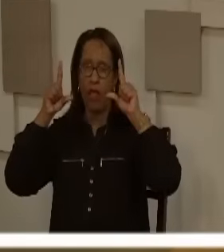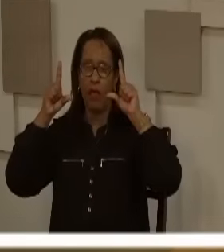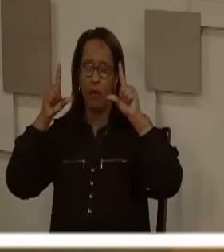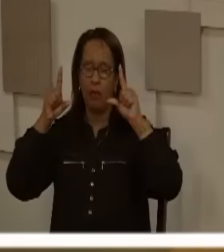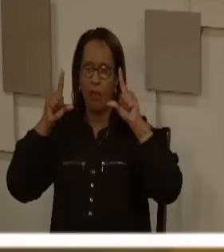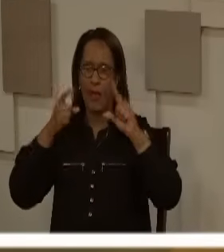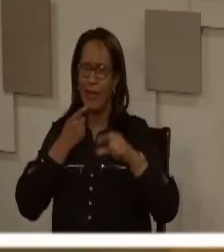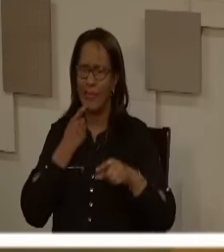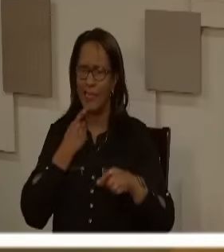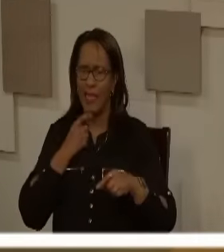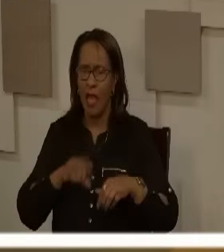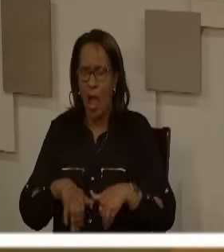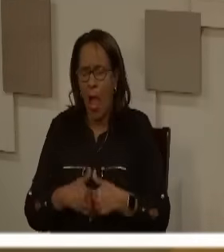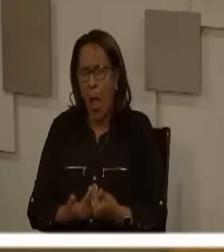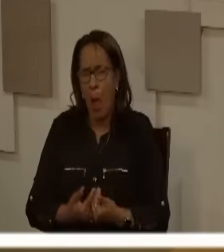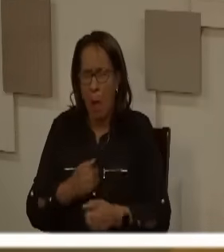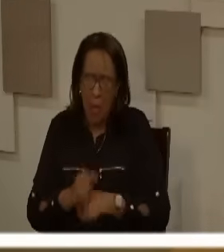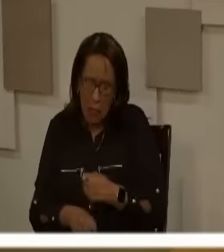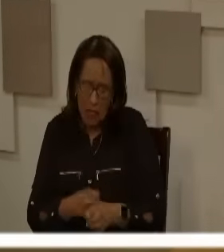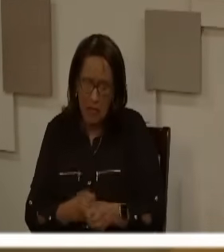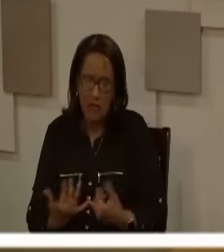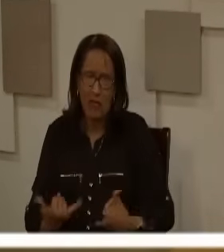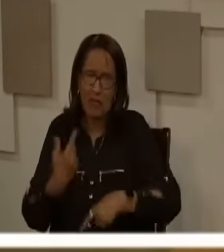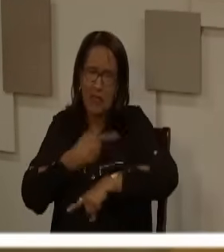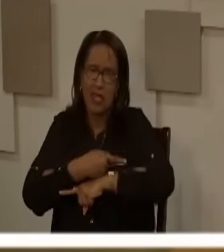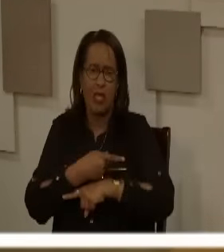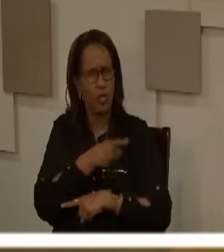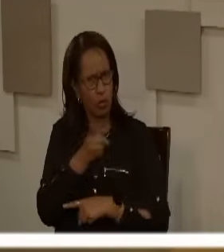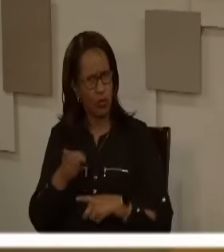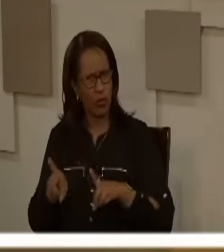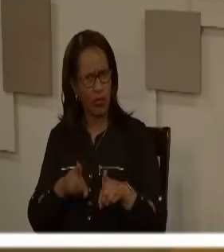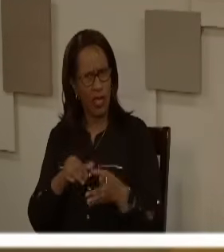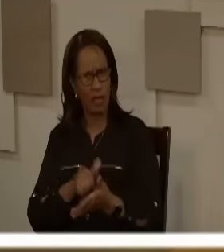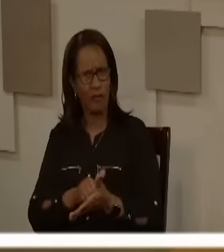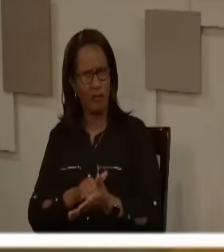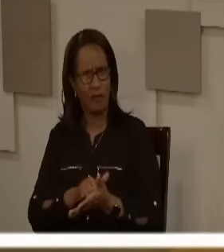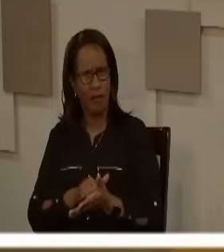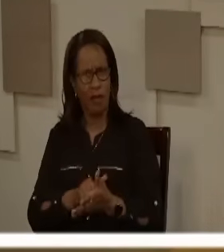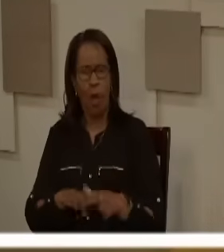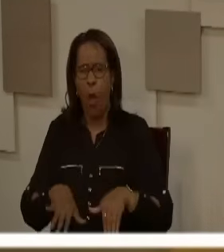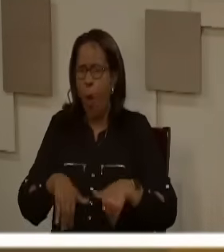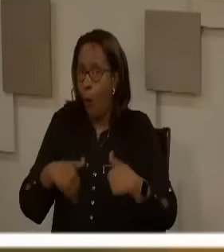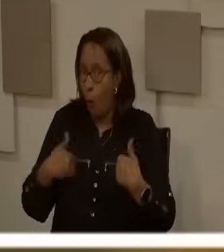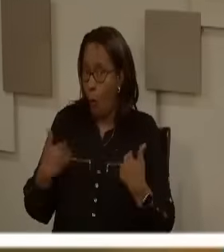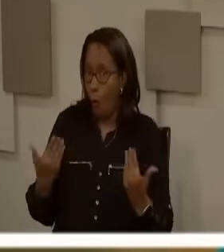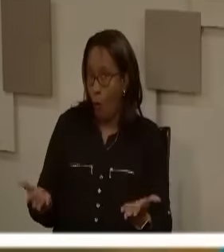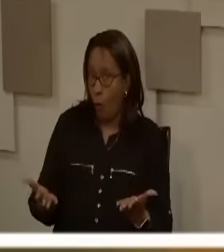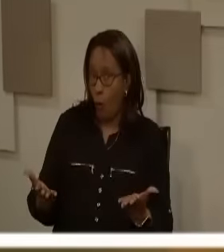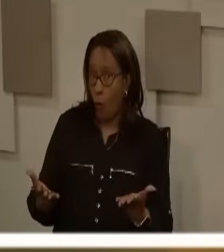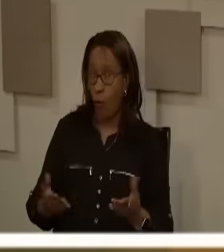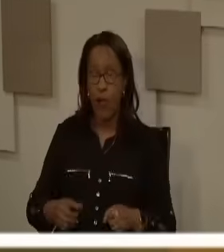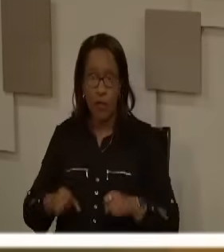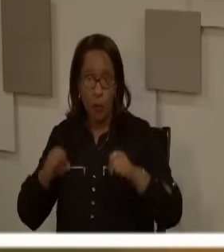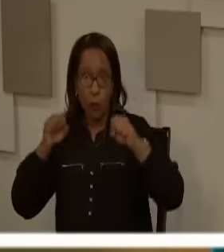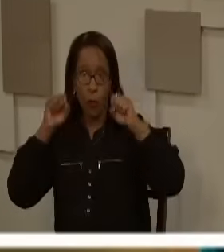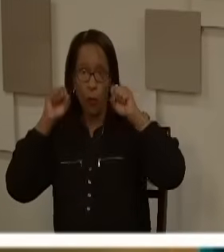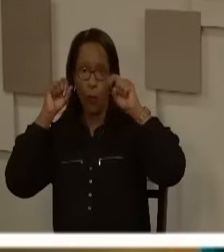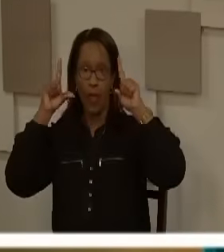today?" You ever do that? Huh? Or wake up in the morning and